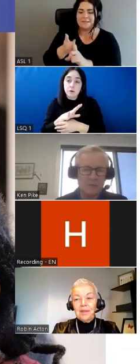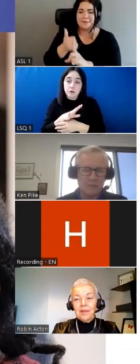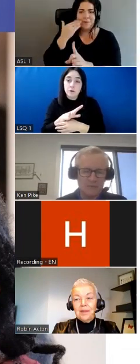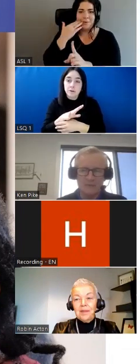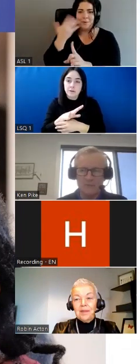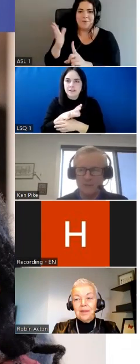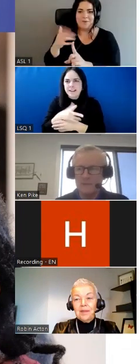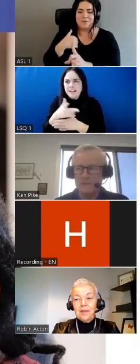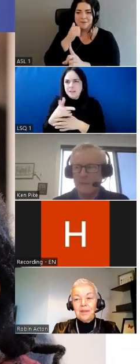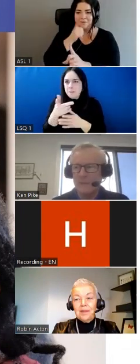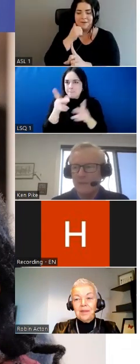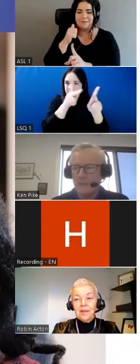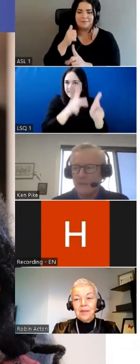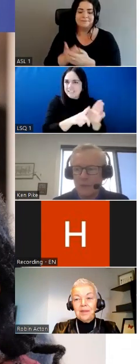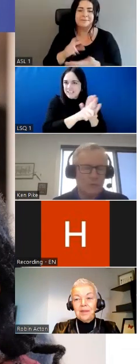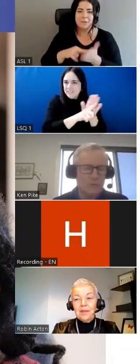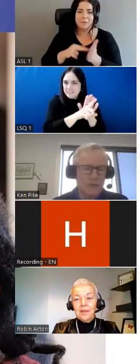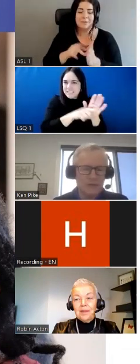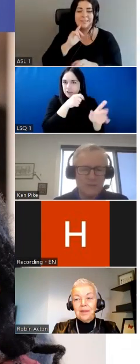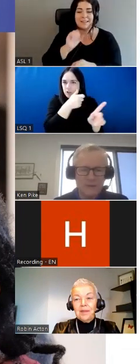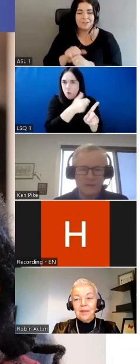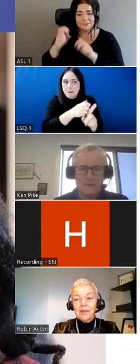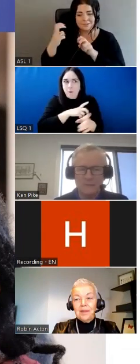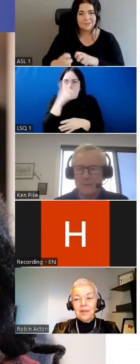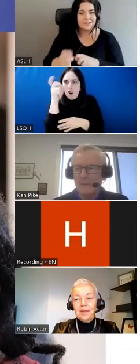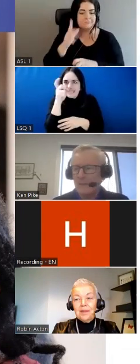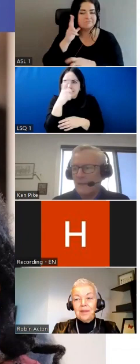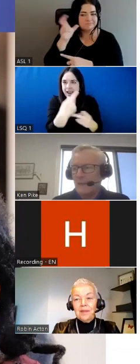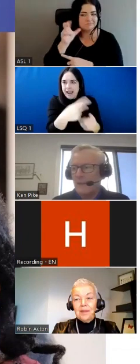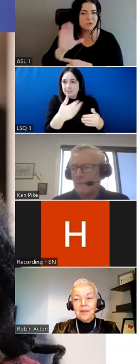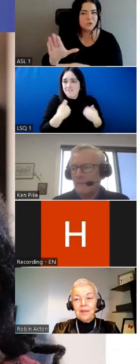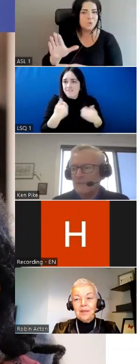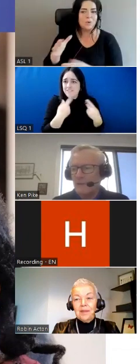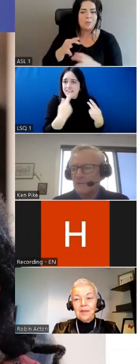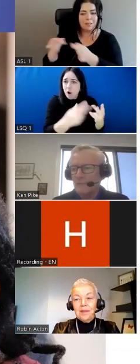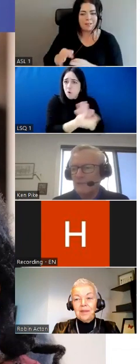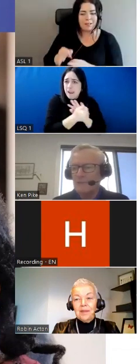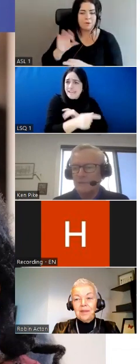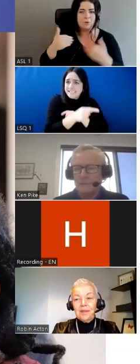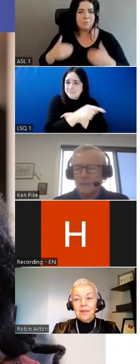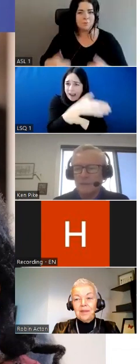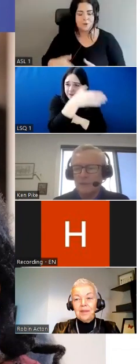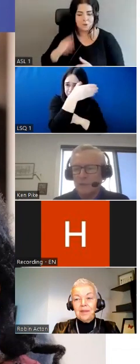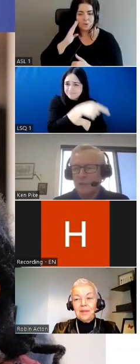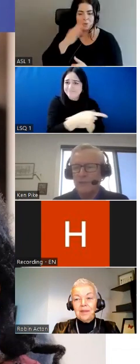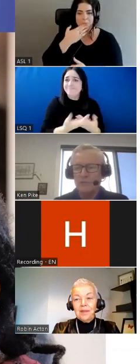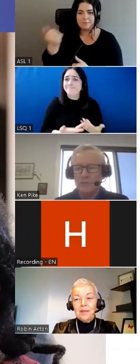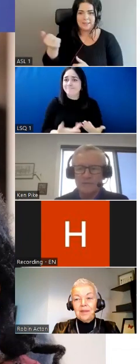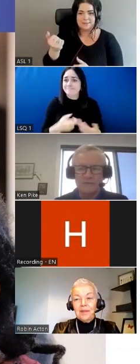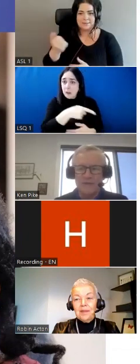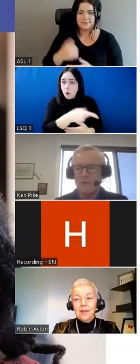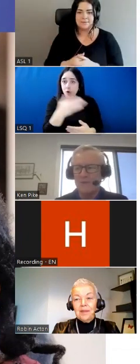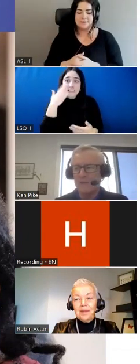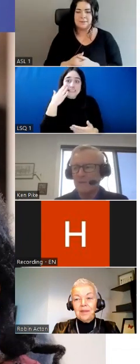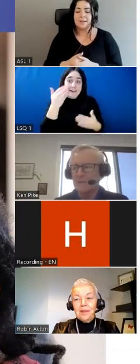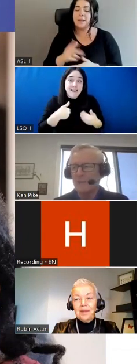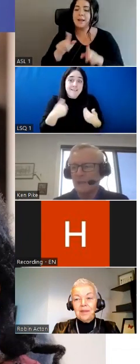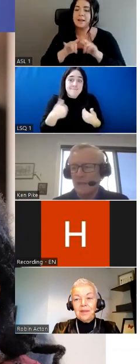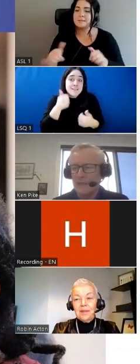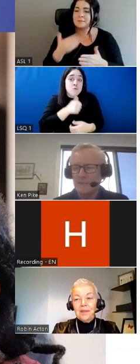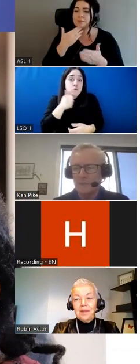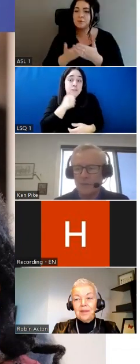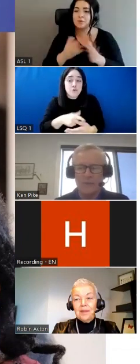listening to people with disabilities. They know their bodies best. It also means including trusted family